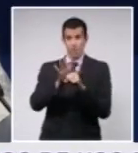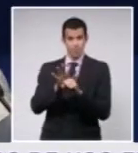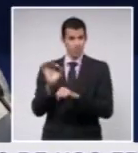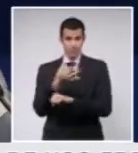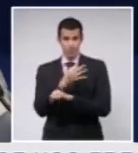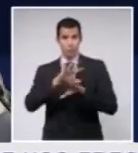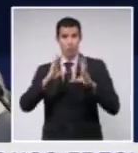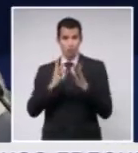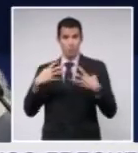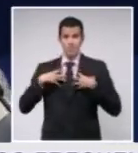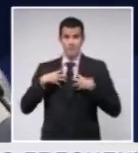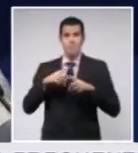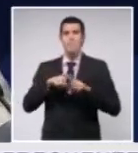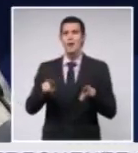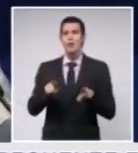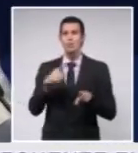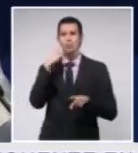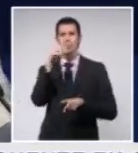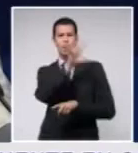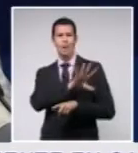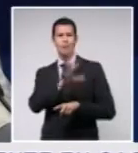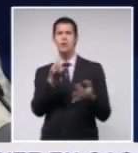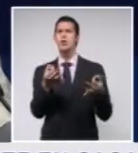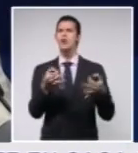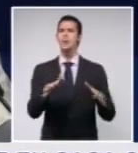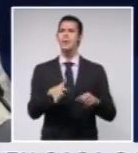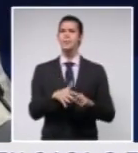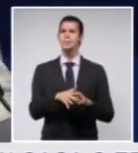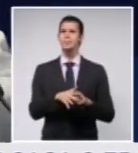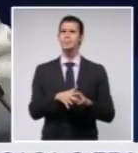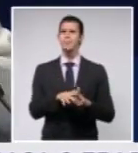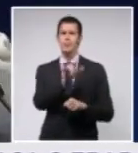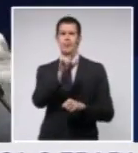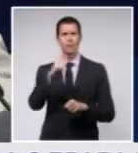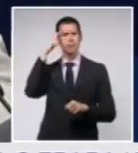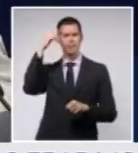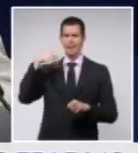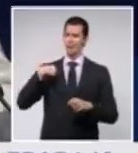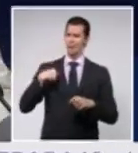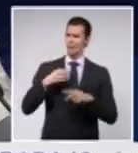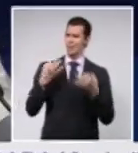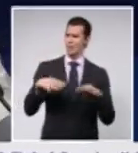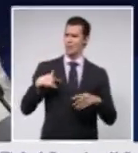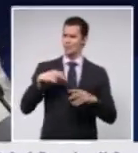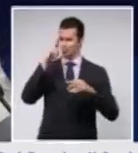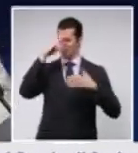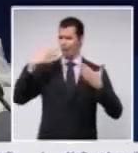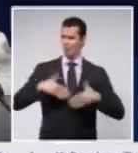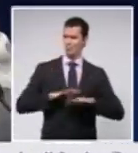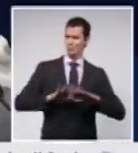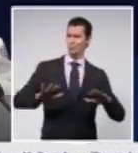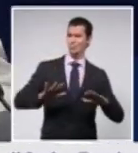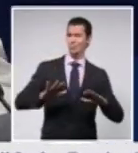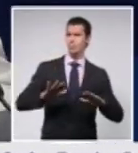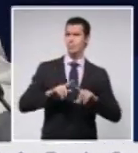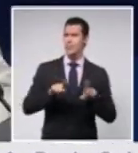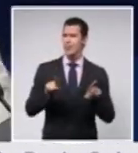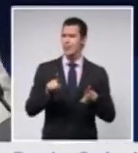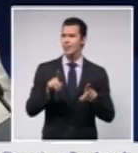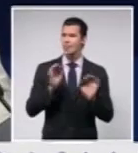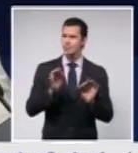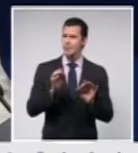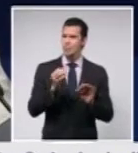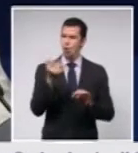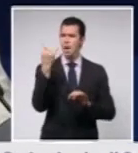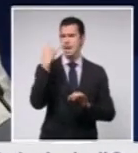tested positive for COVID-19 yesterday are between 20 and 39 years of age.